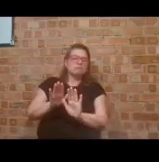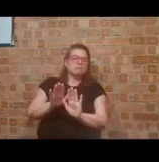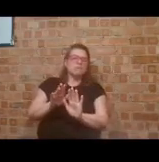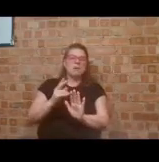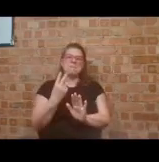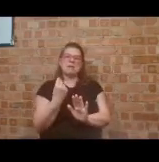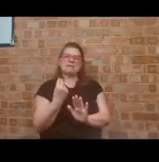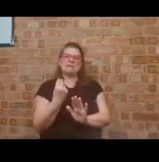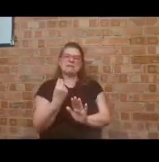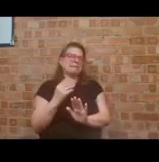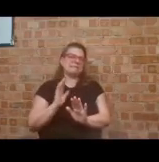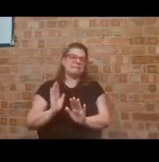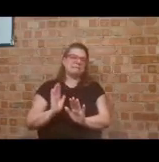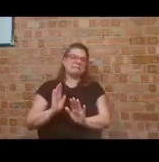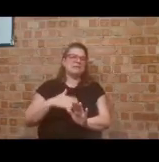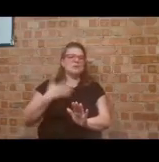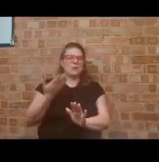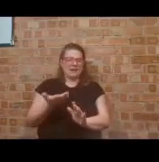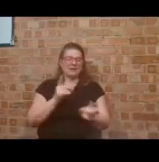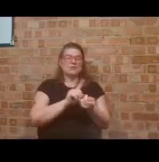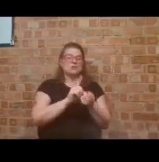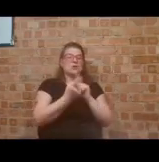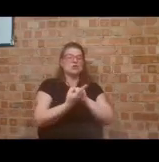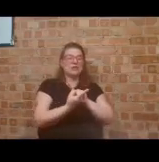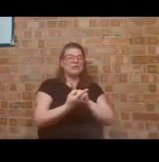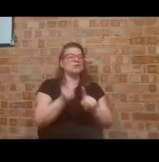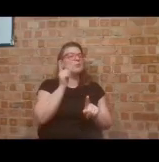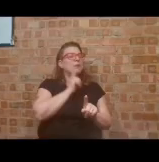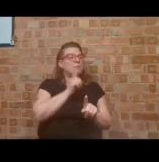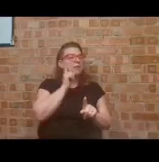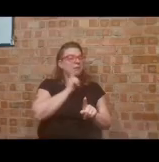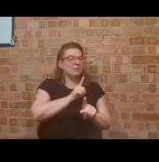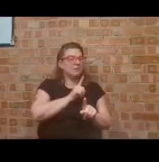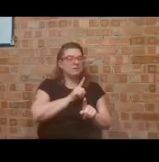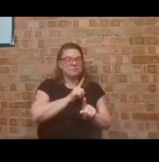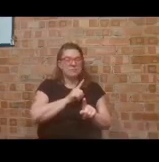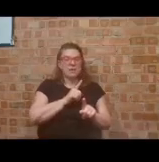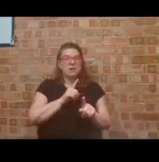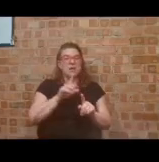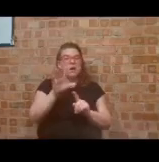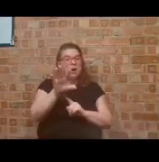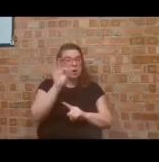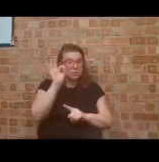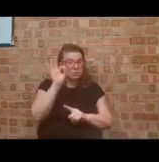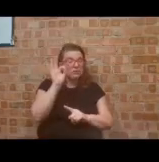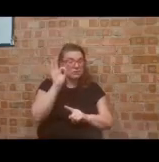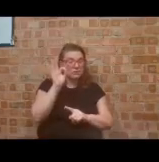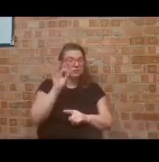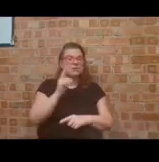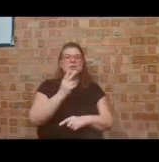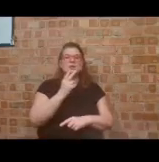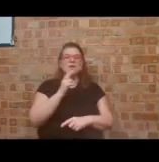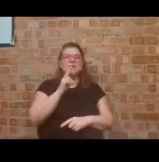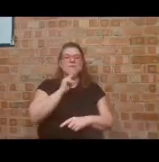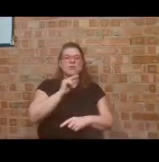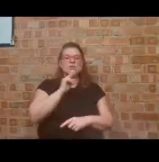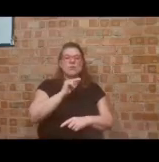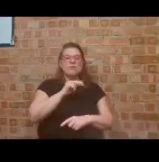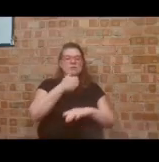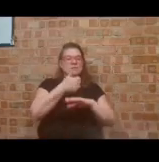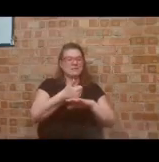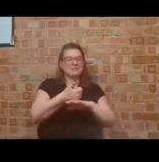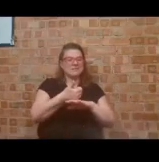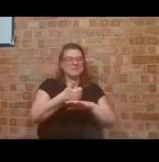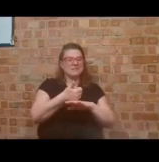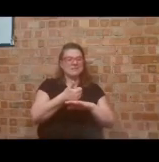his biggest fan. So I've changed the voice. The option to change the voice is in VoiceOver settings. So I'm going to go back to the home